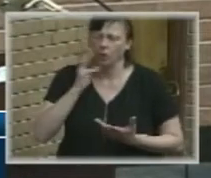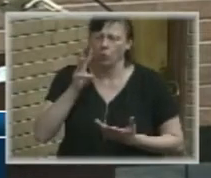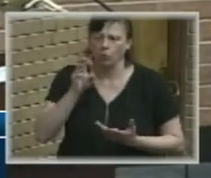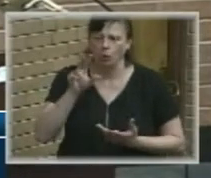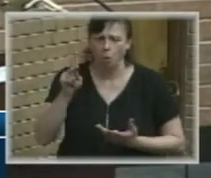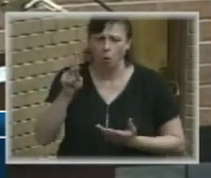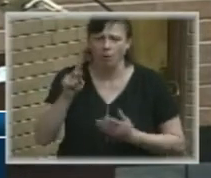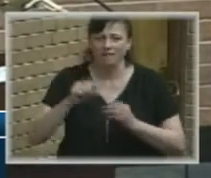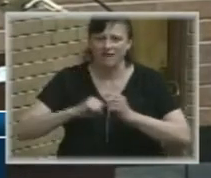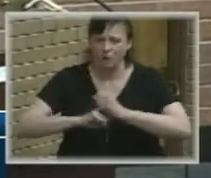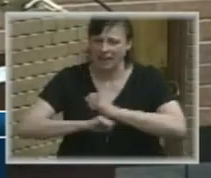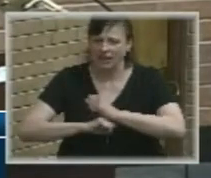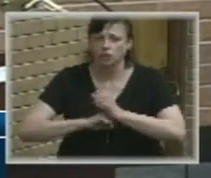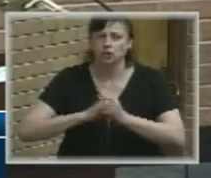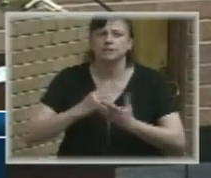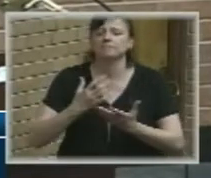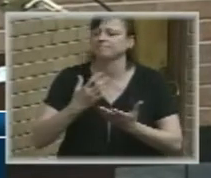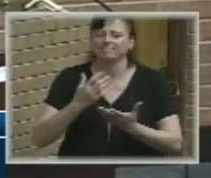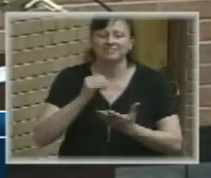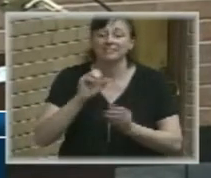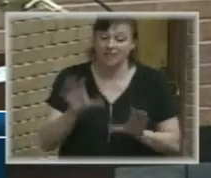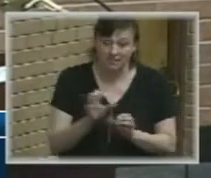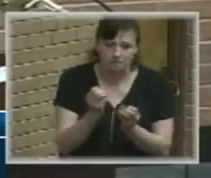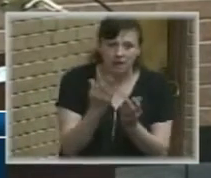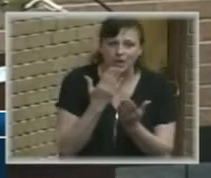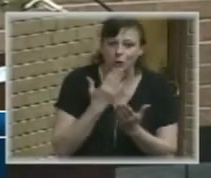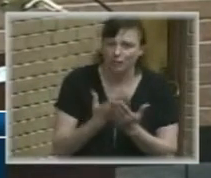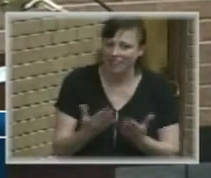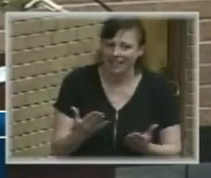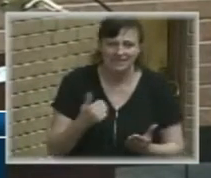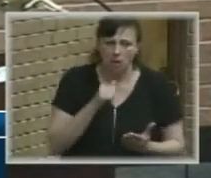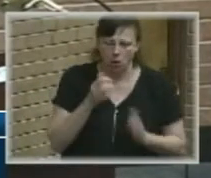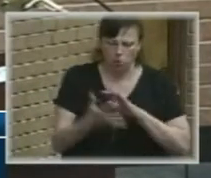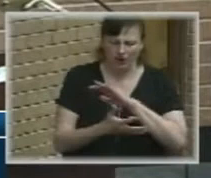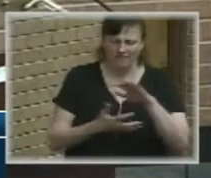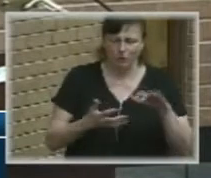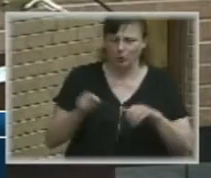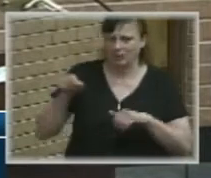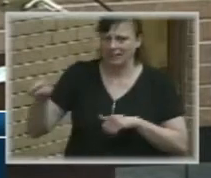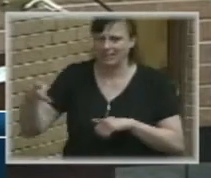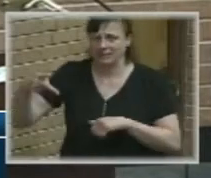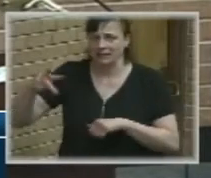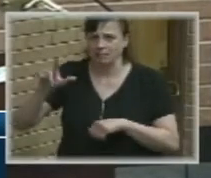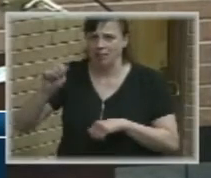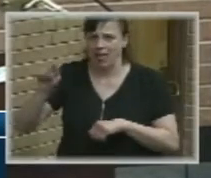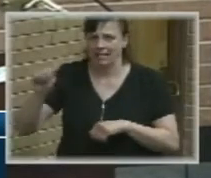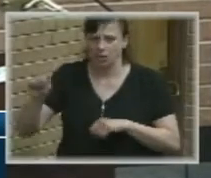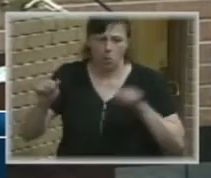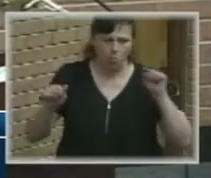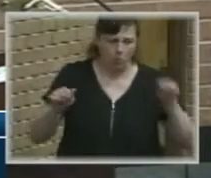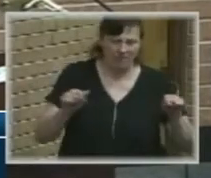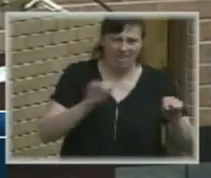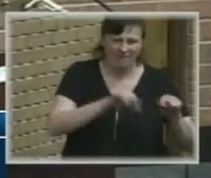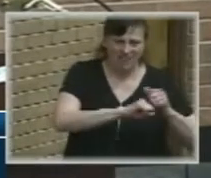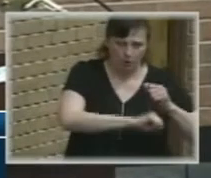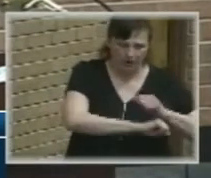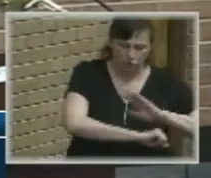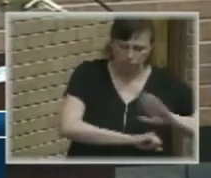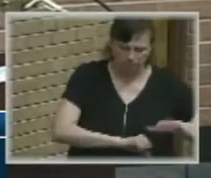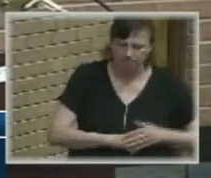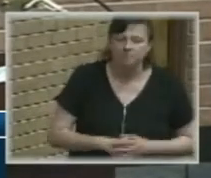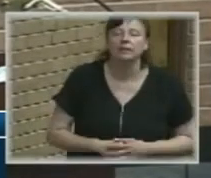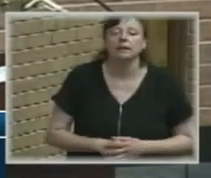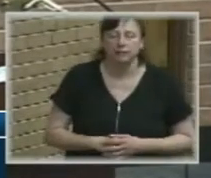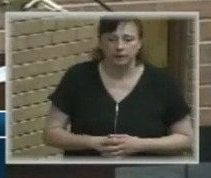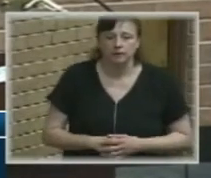want that to be a confusion, and I assured him that I would make that distinction. The plaza, the CEO of